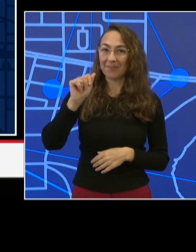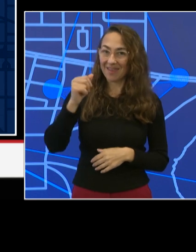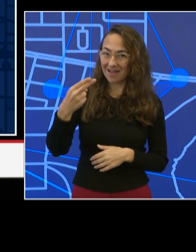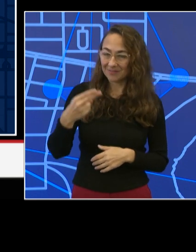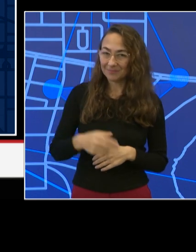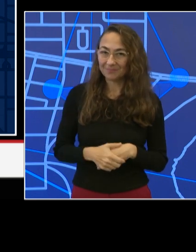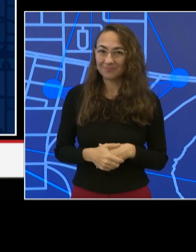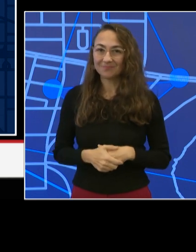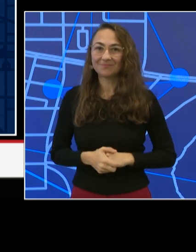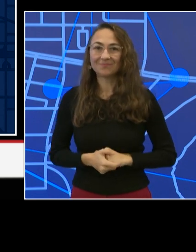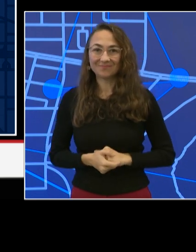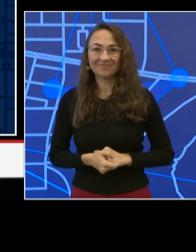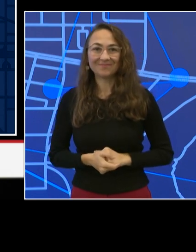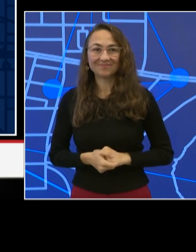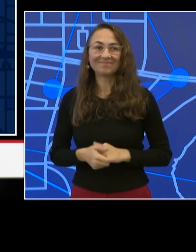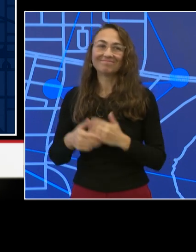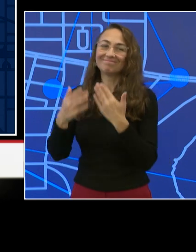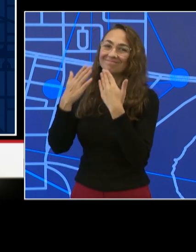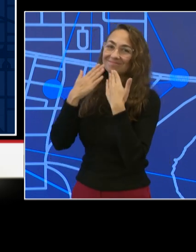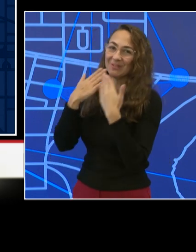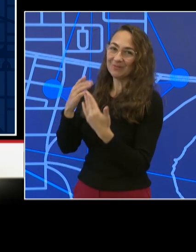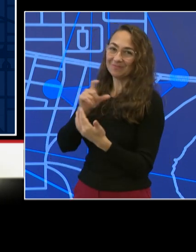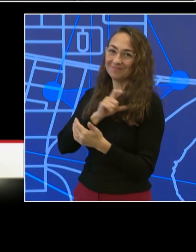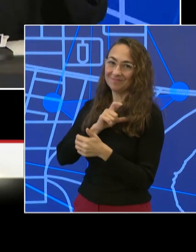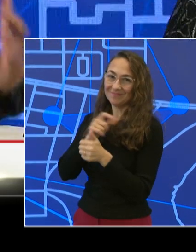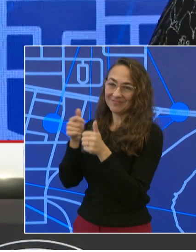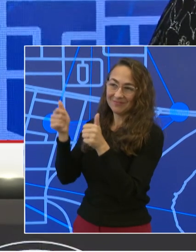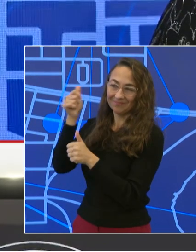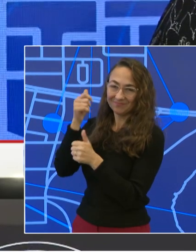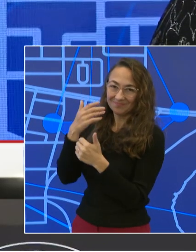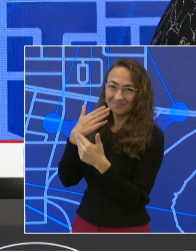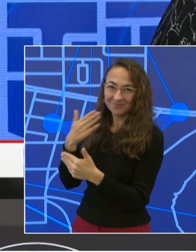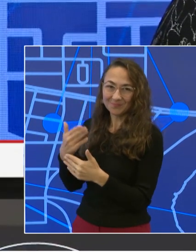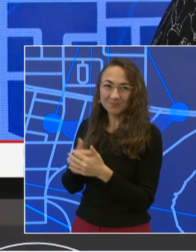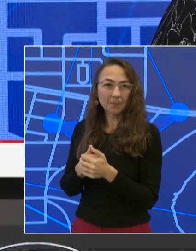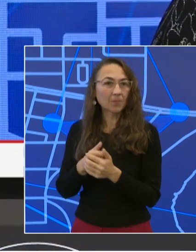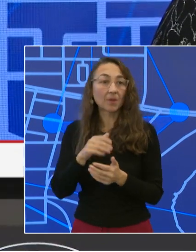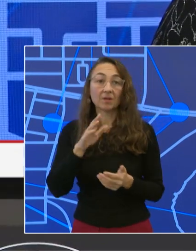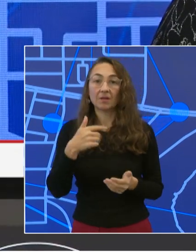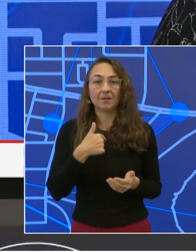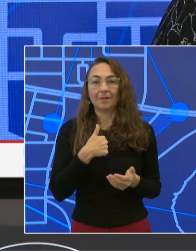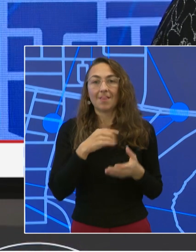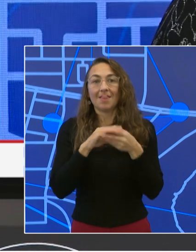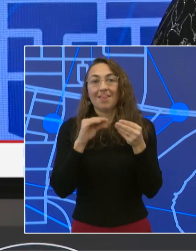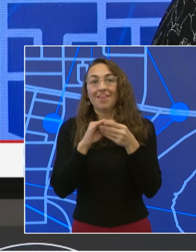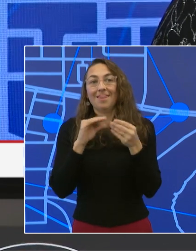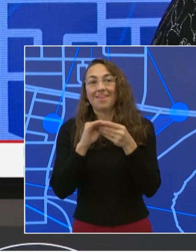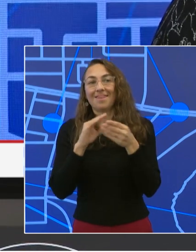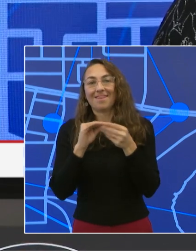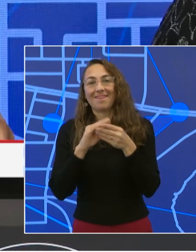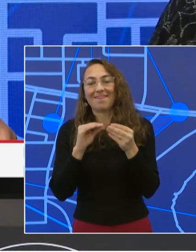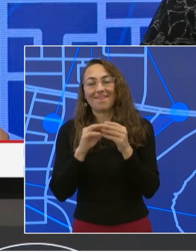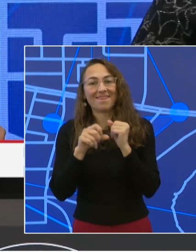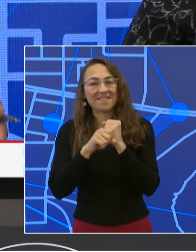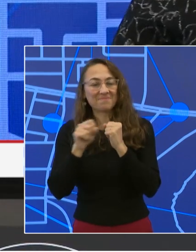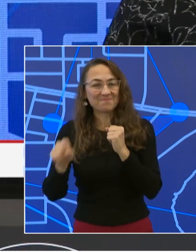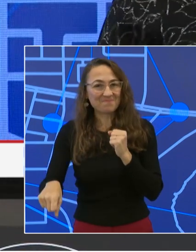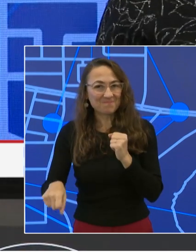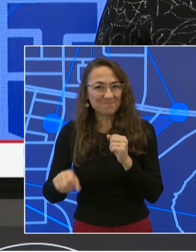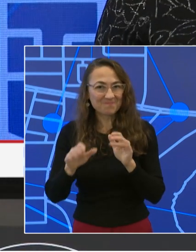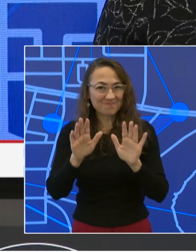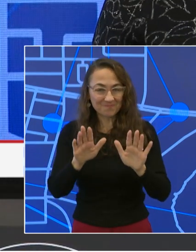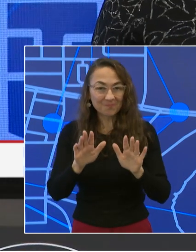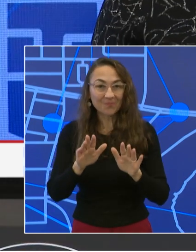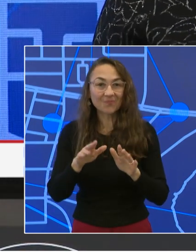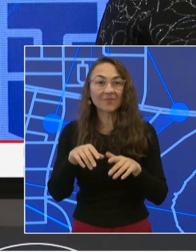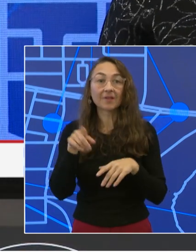long, but we believe, and the mayor has always challenged us to have a whole of government response to crime and to reducing crime in our city. And so what you